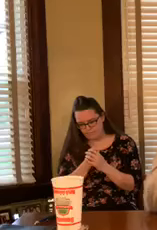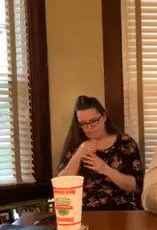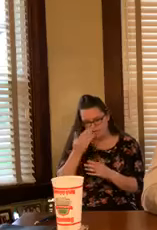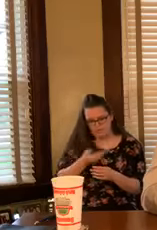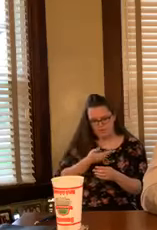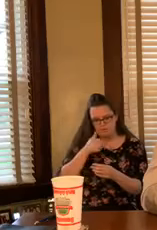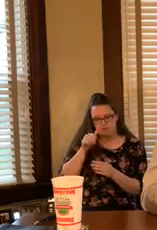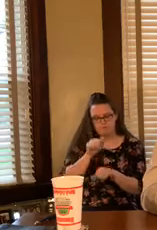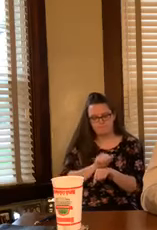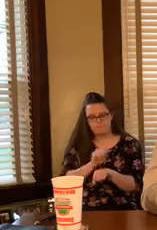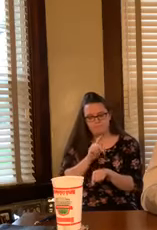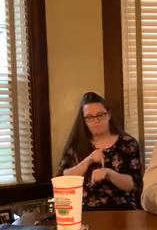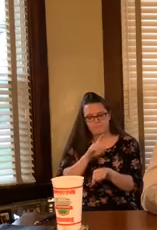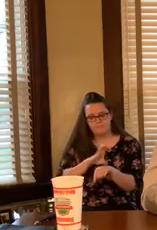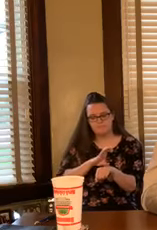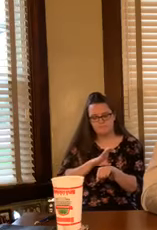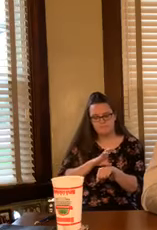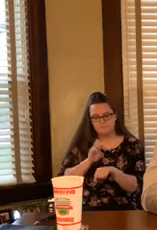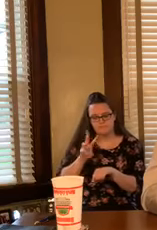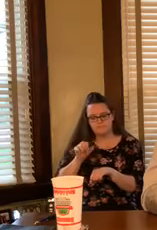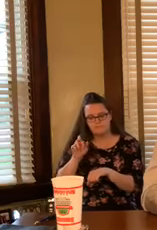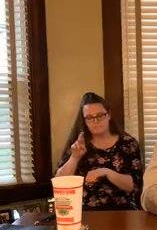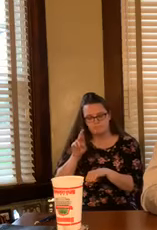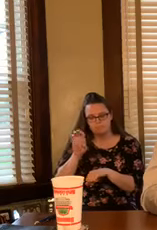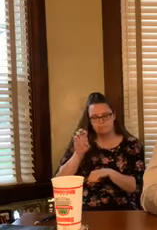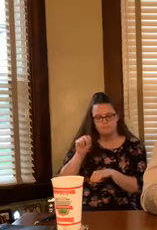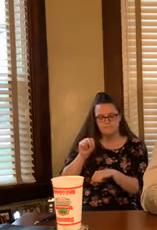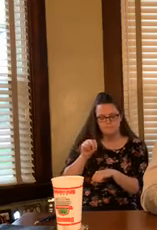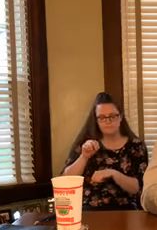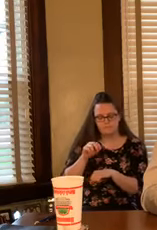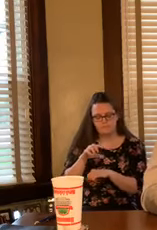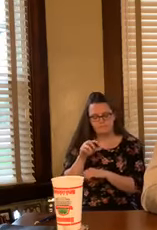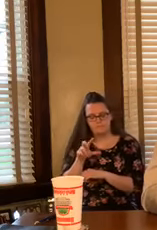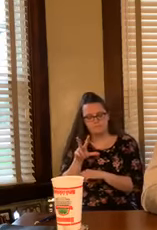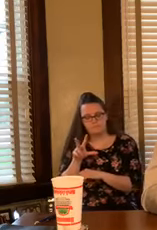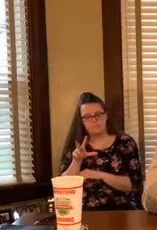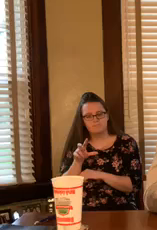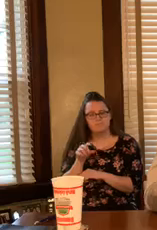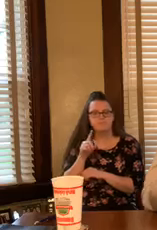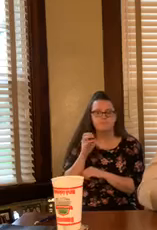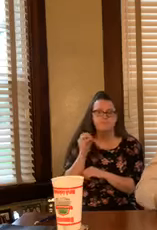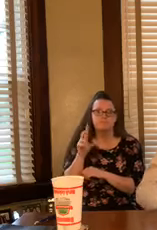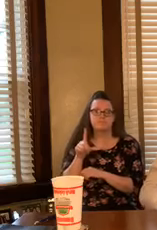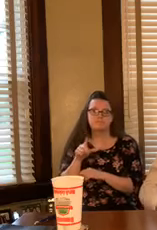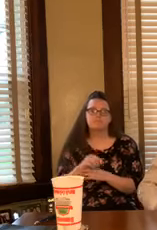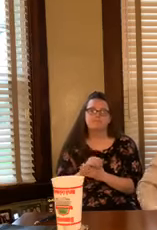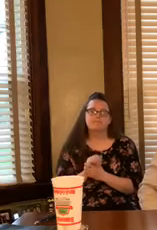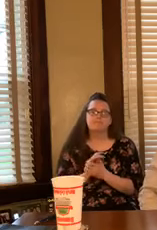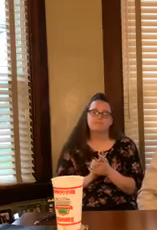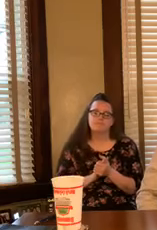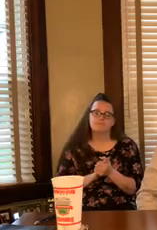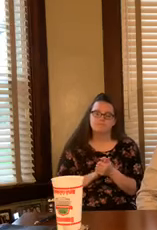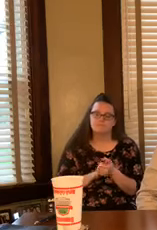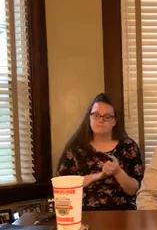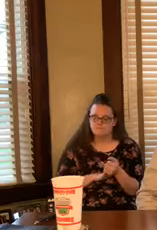the Apostolic Pentecostal Church of Warren at 3101 DeForest Road. God bless you. Have a good evening.